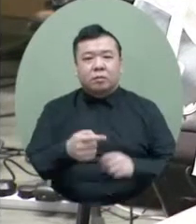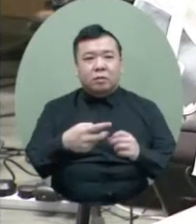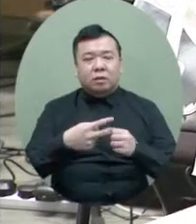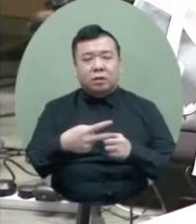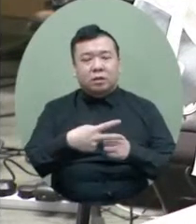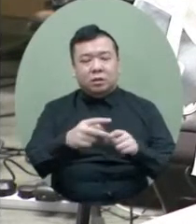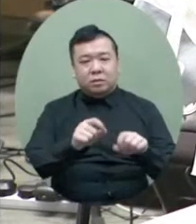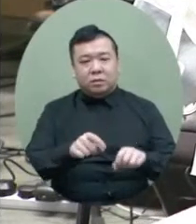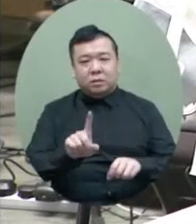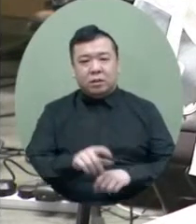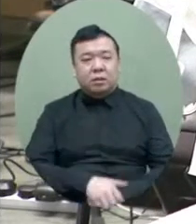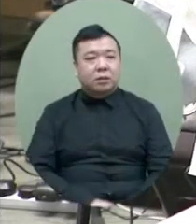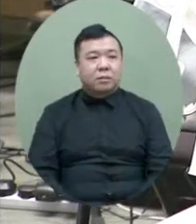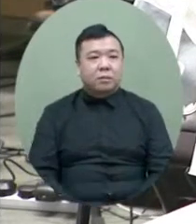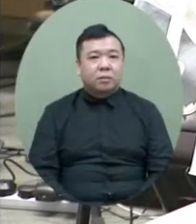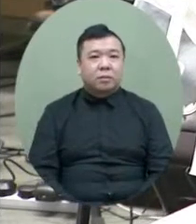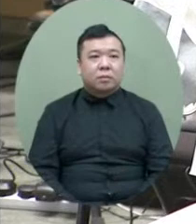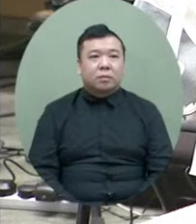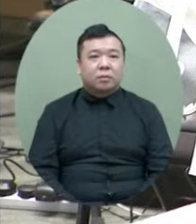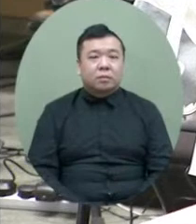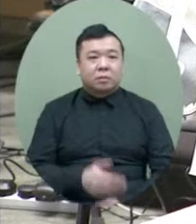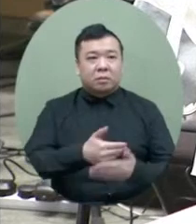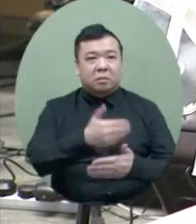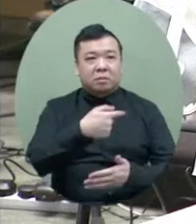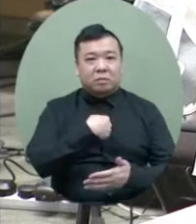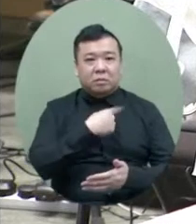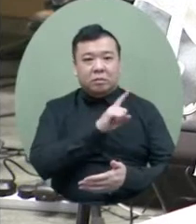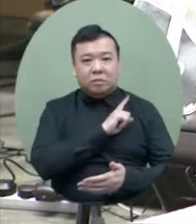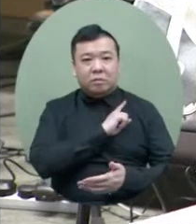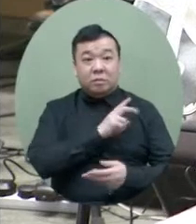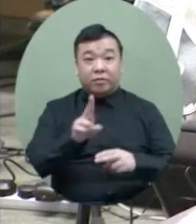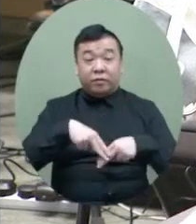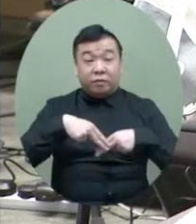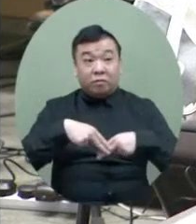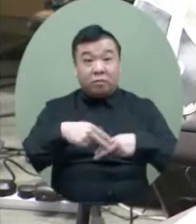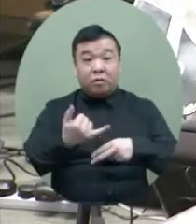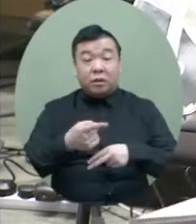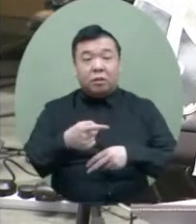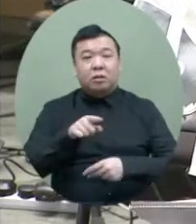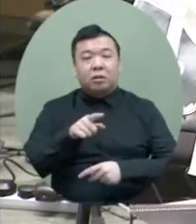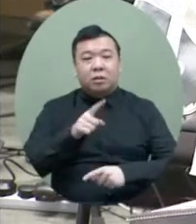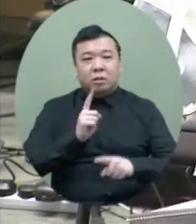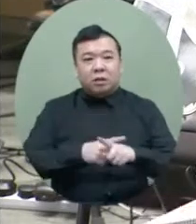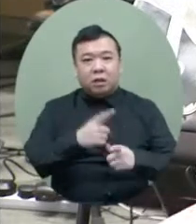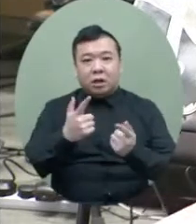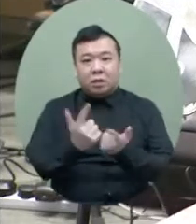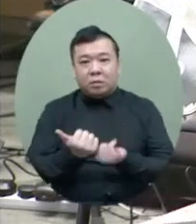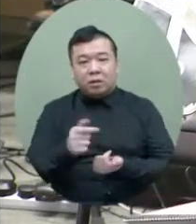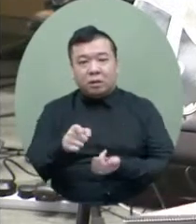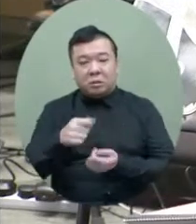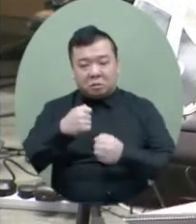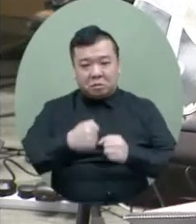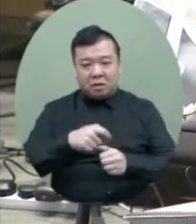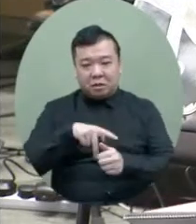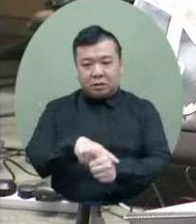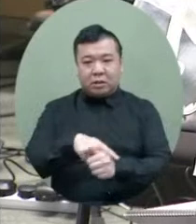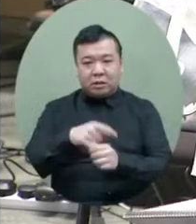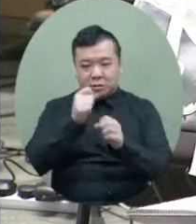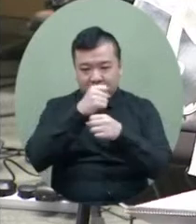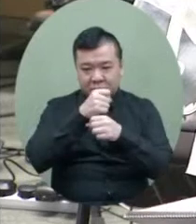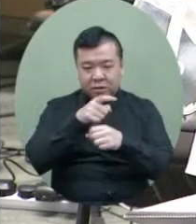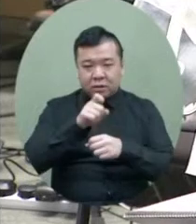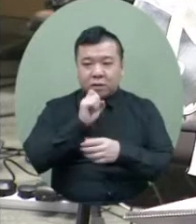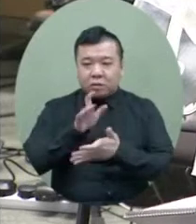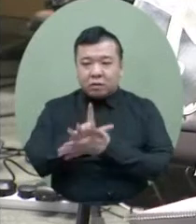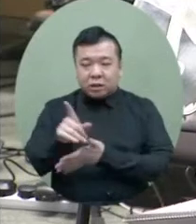be automatically locked down once they meet the threshold for compulsory testing, as some experts have suggested. And third is, out